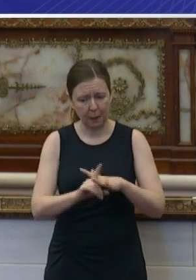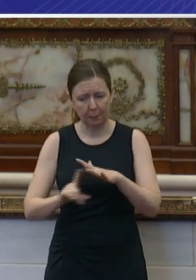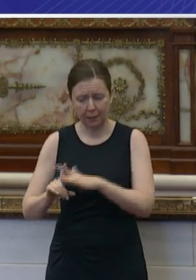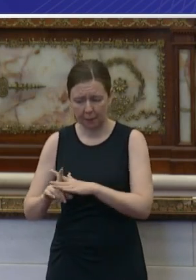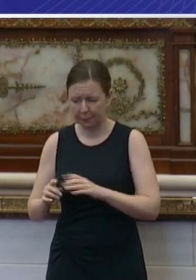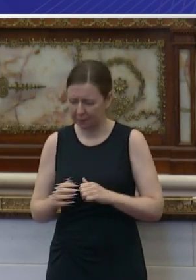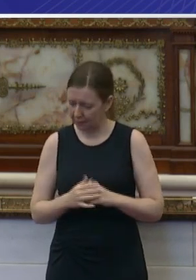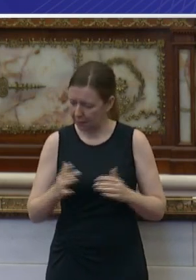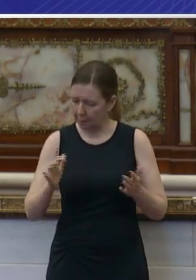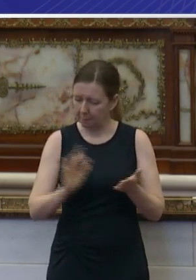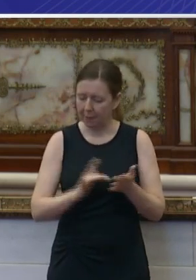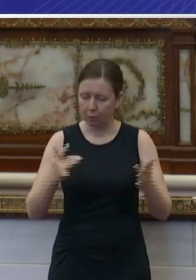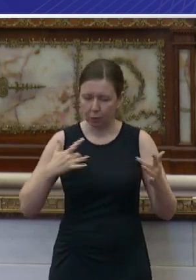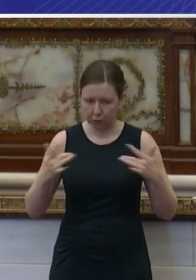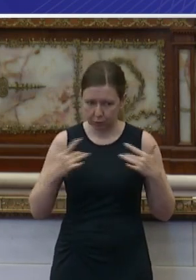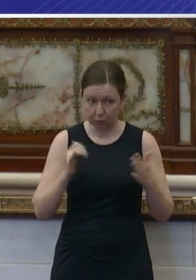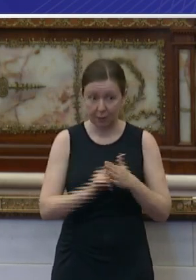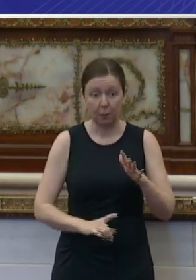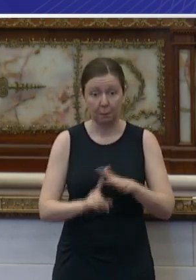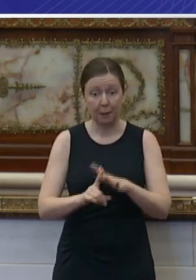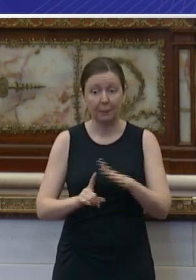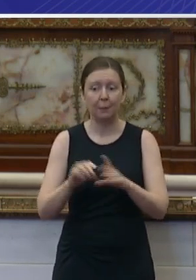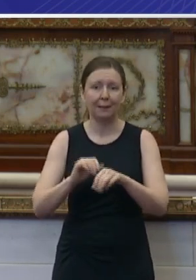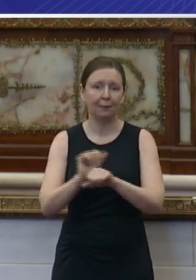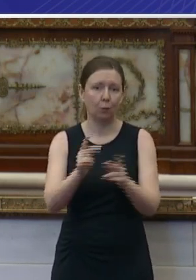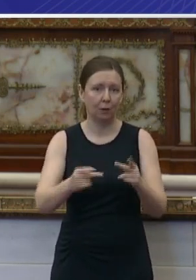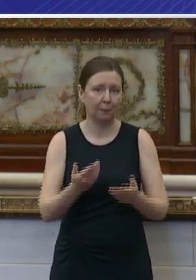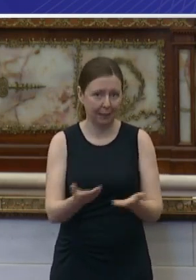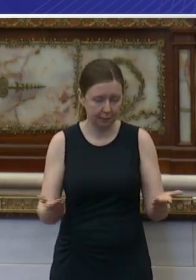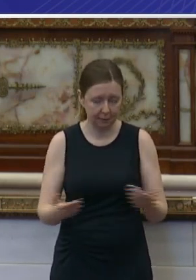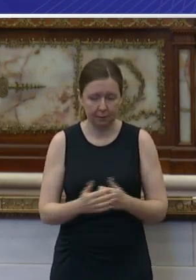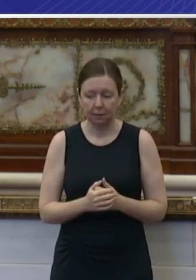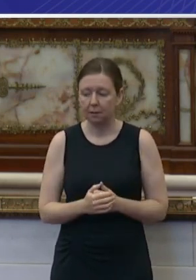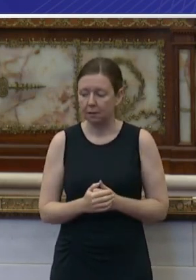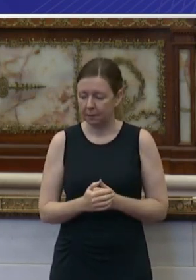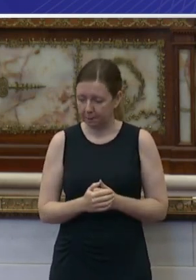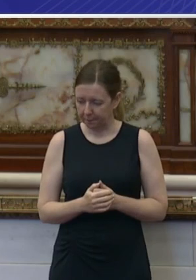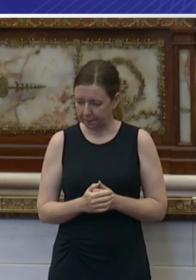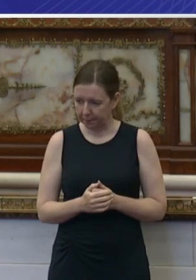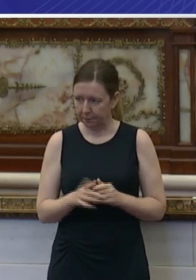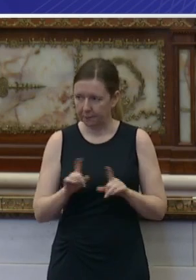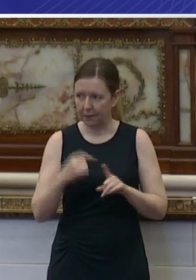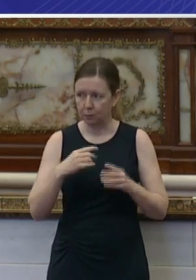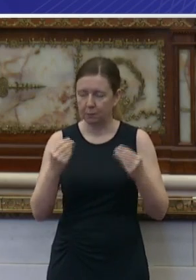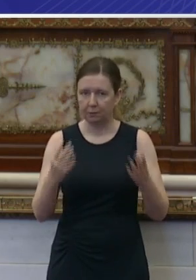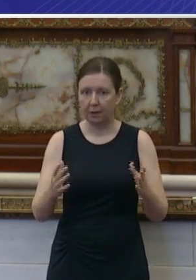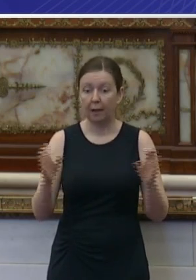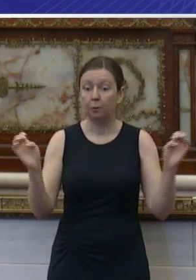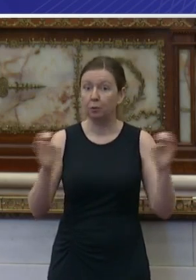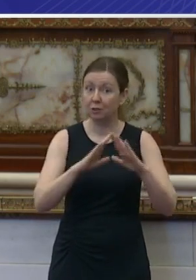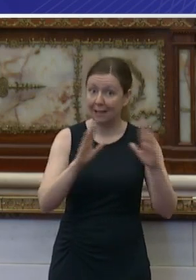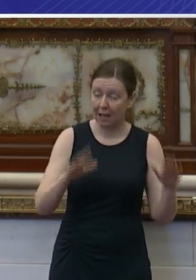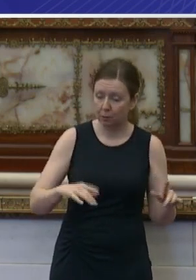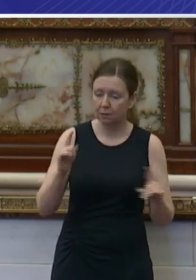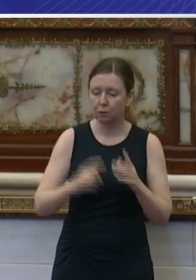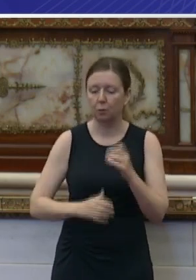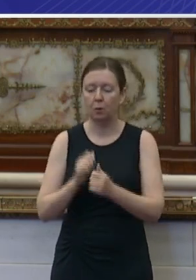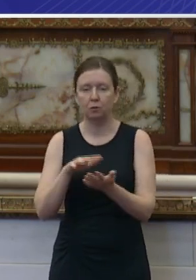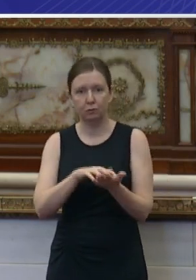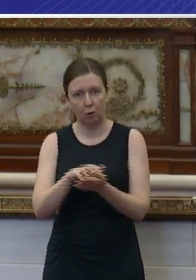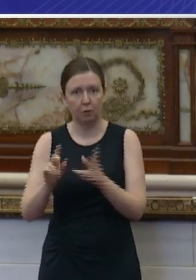medical concerns that were popping up in the workplace. So as we provide emergency housing to the most